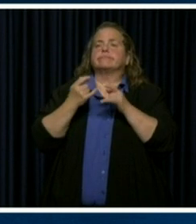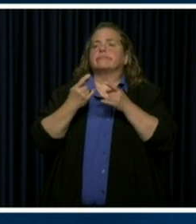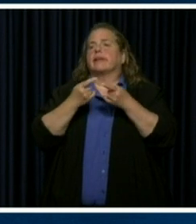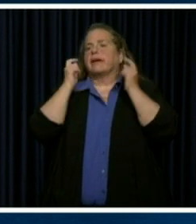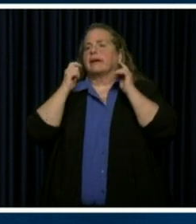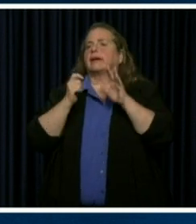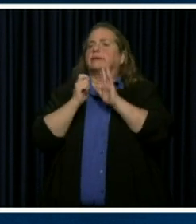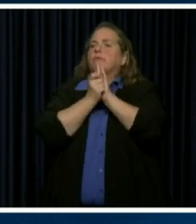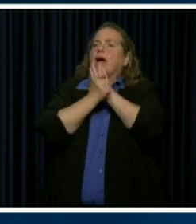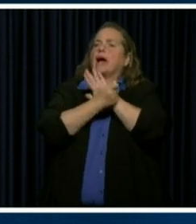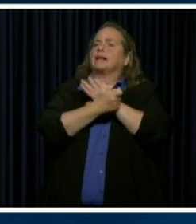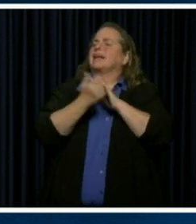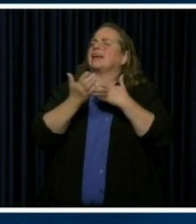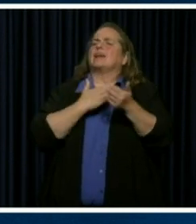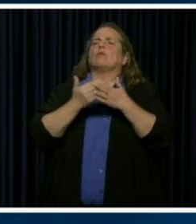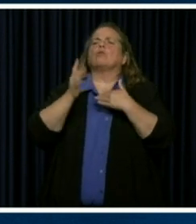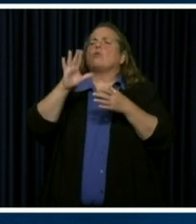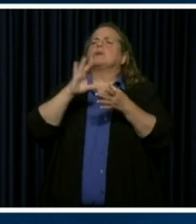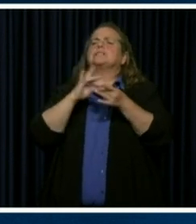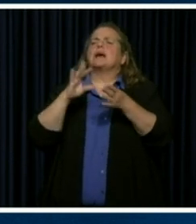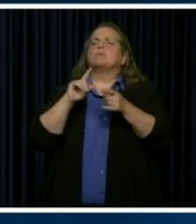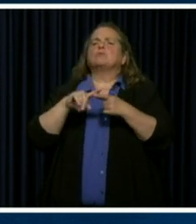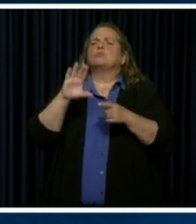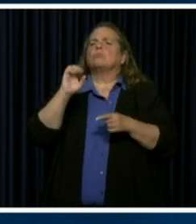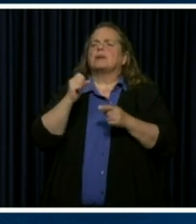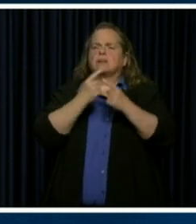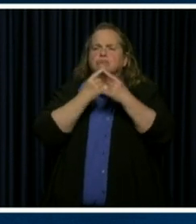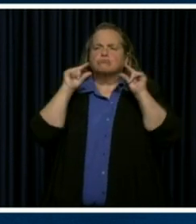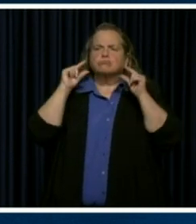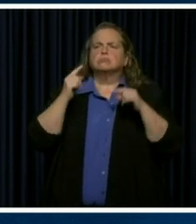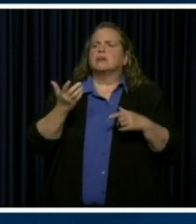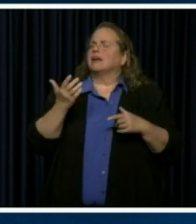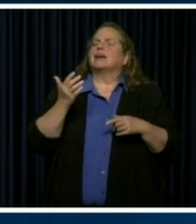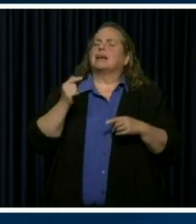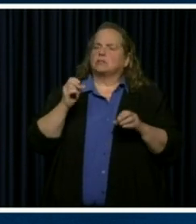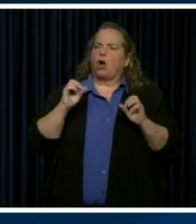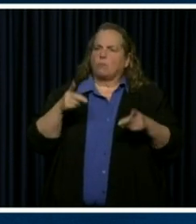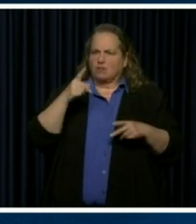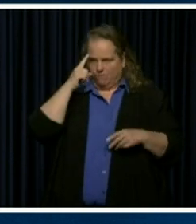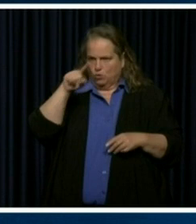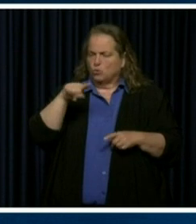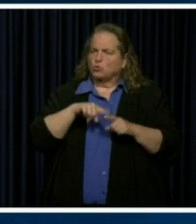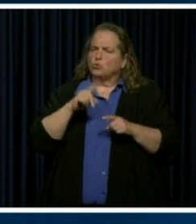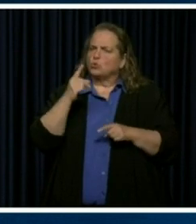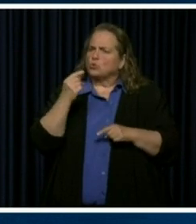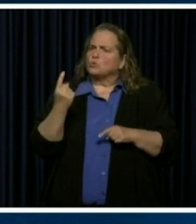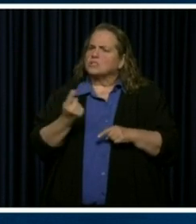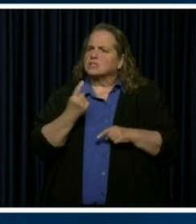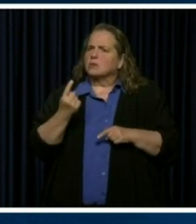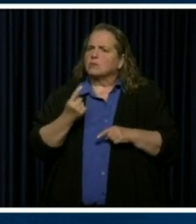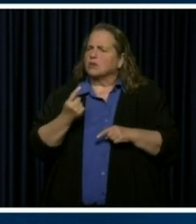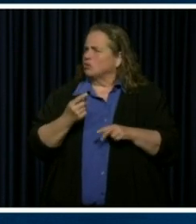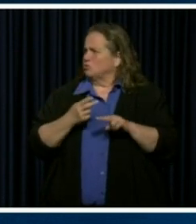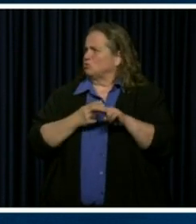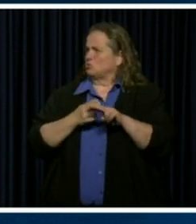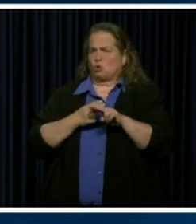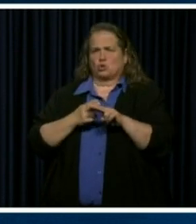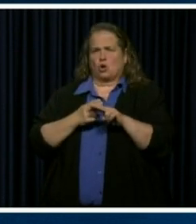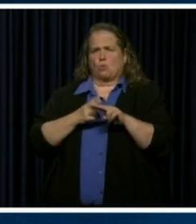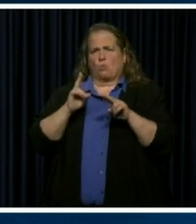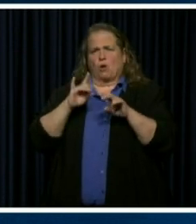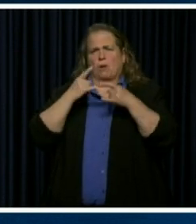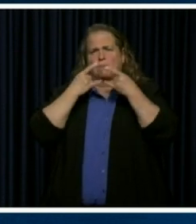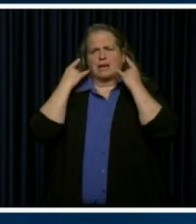can make your statement, whatever you want that statement to be. It's an opportunity to do something that's, again, just in the short term.